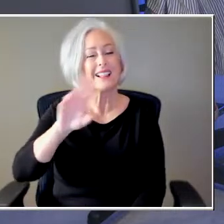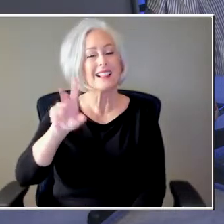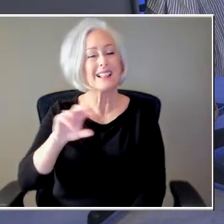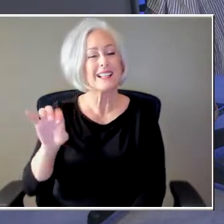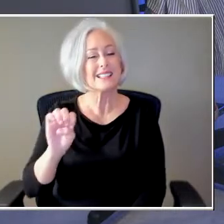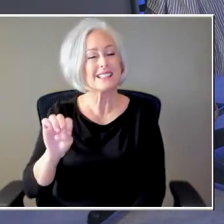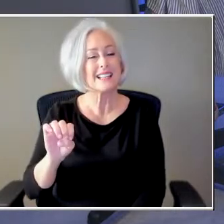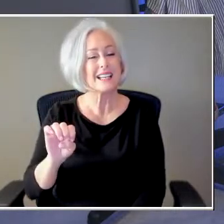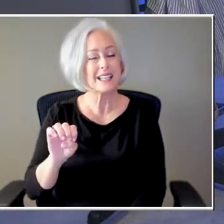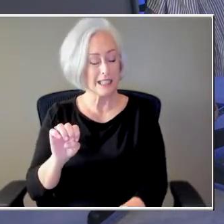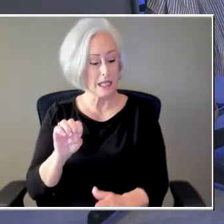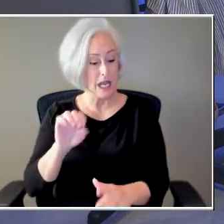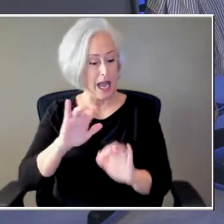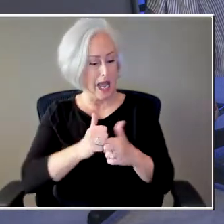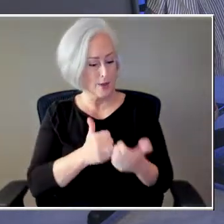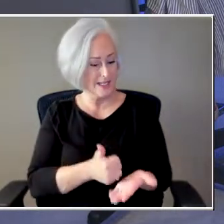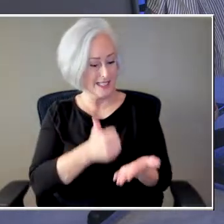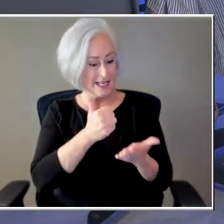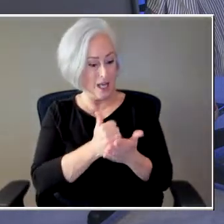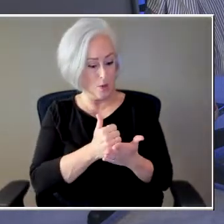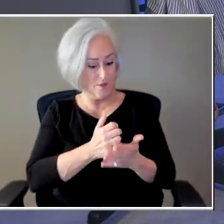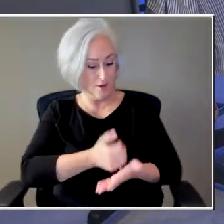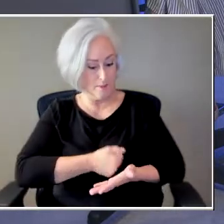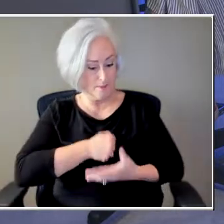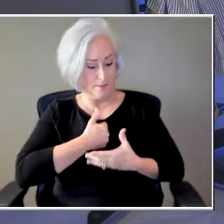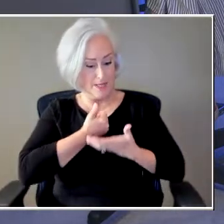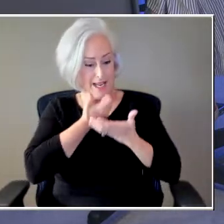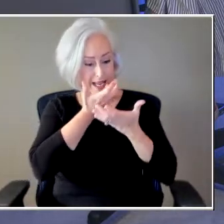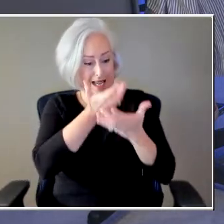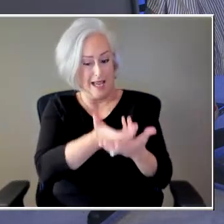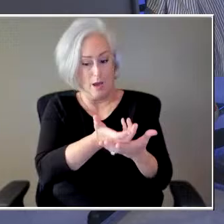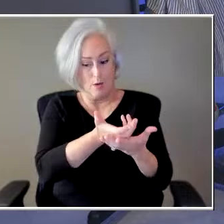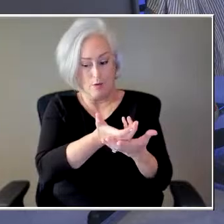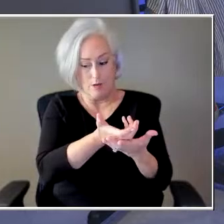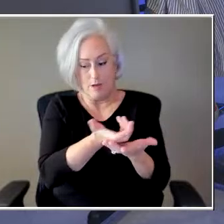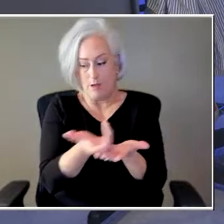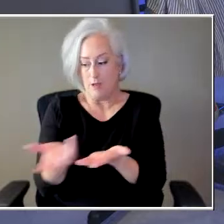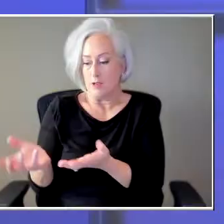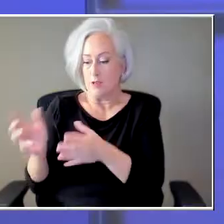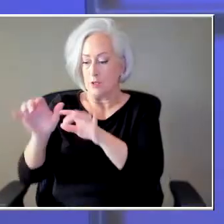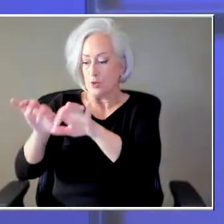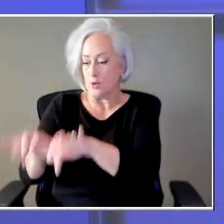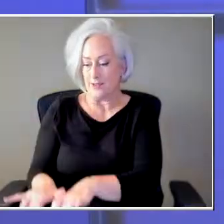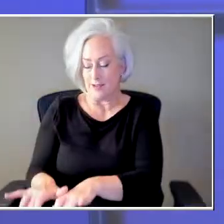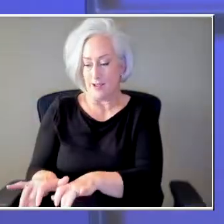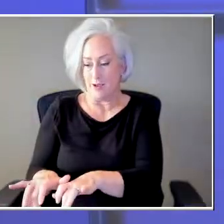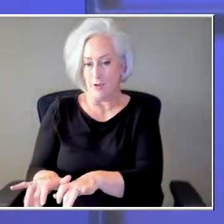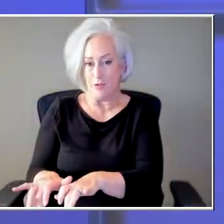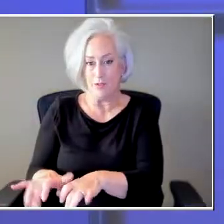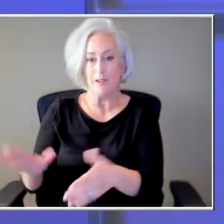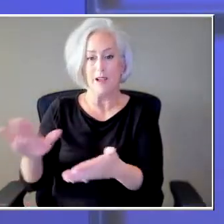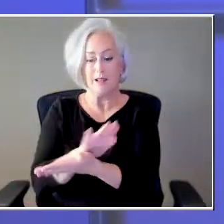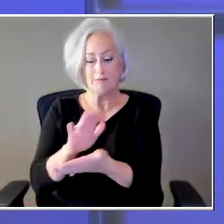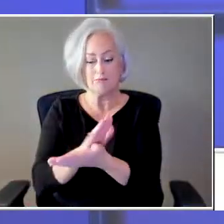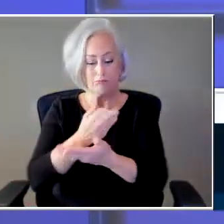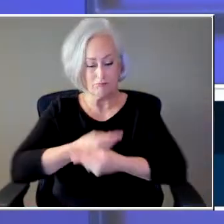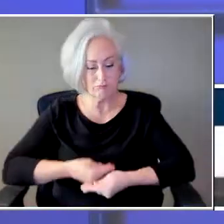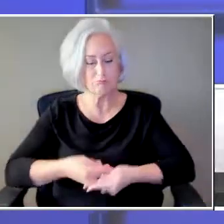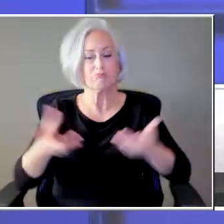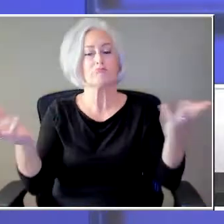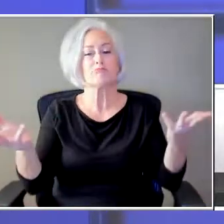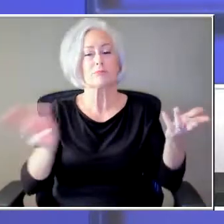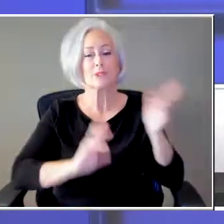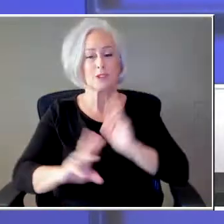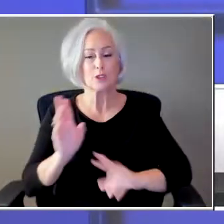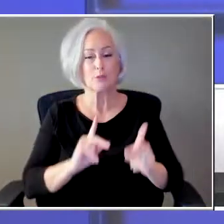onto a blog and share experiences with others in the community? Oh, it's so important and challenging. I